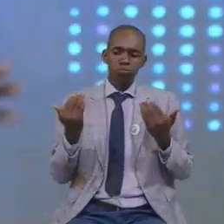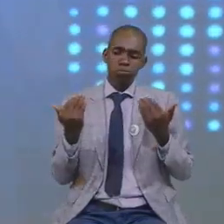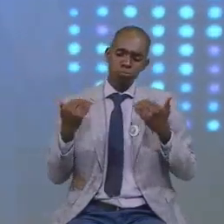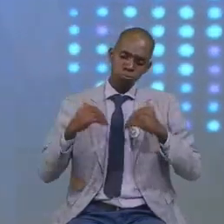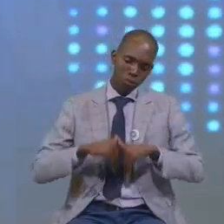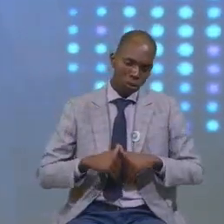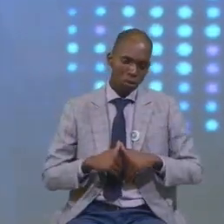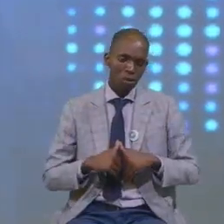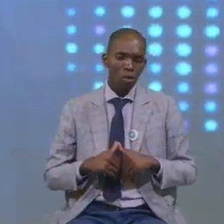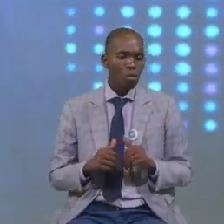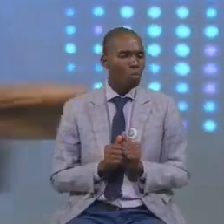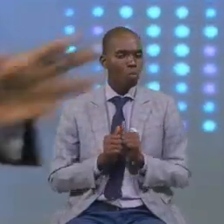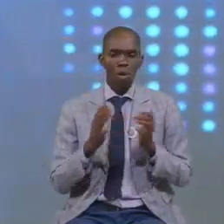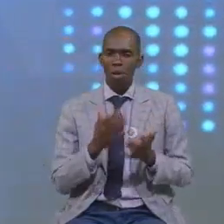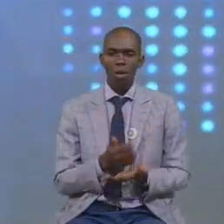helpless,